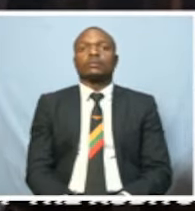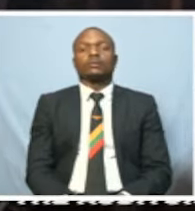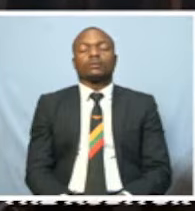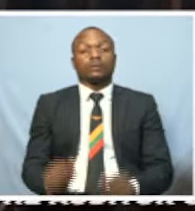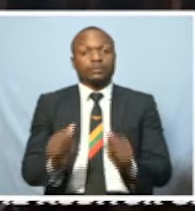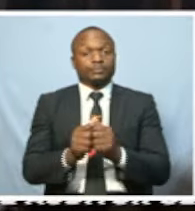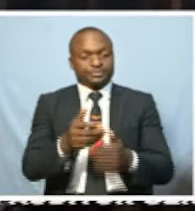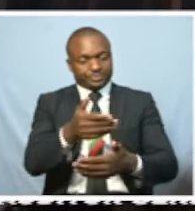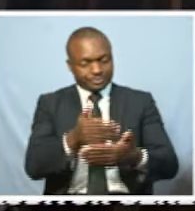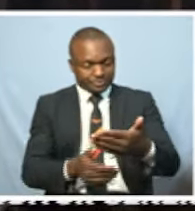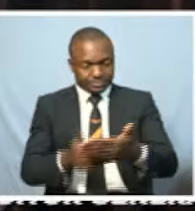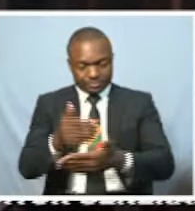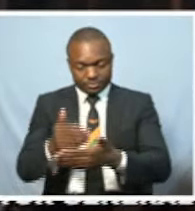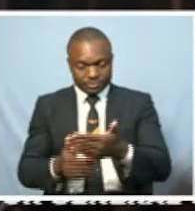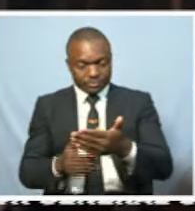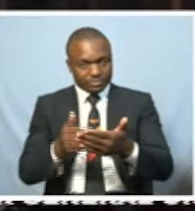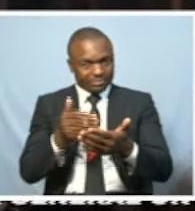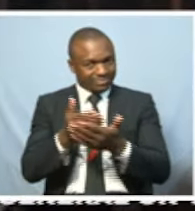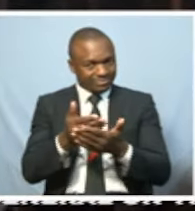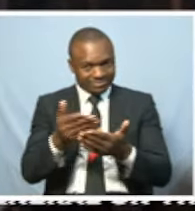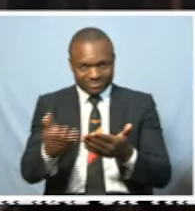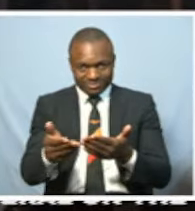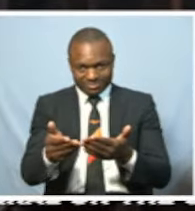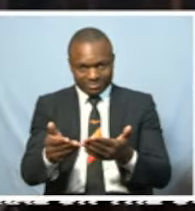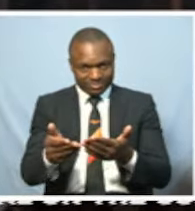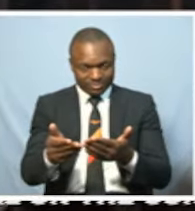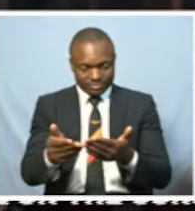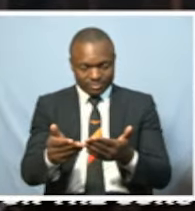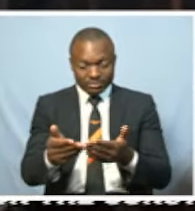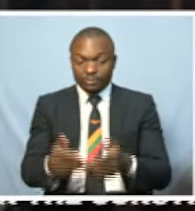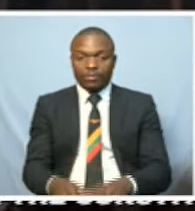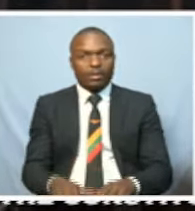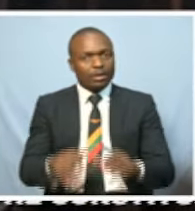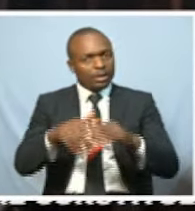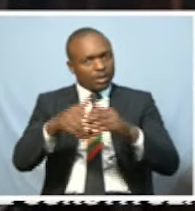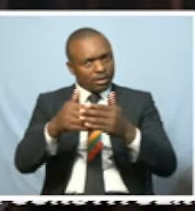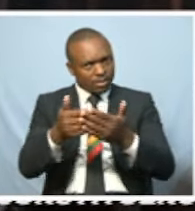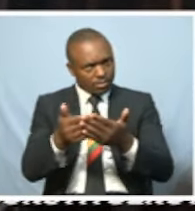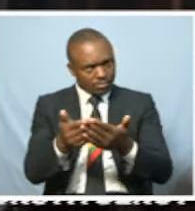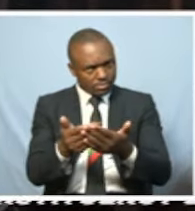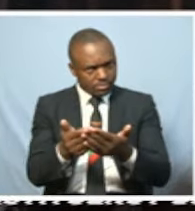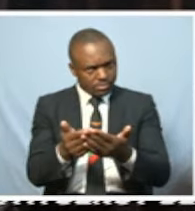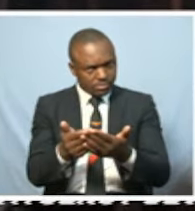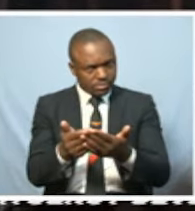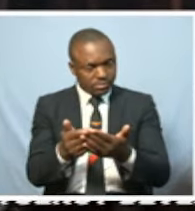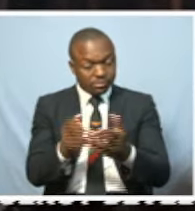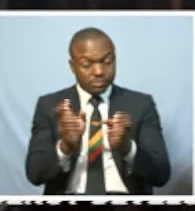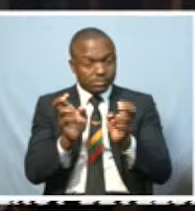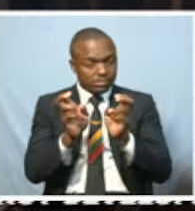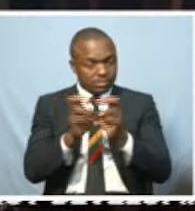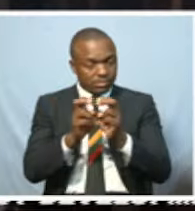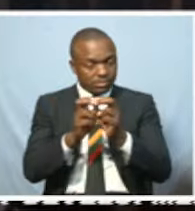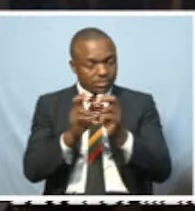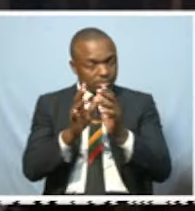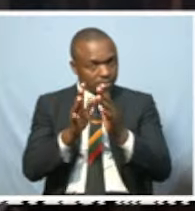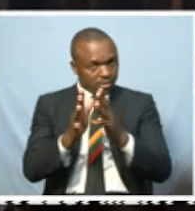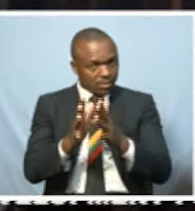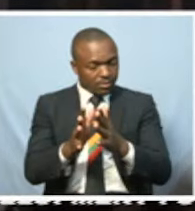these kind of procurement flaws, how did a contractor